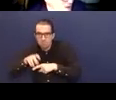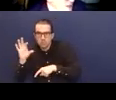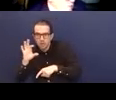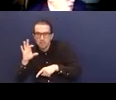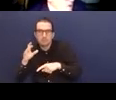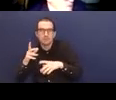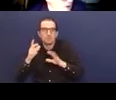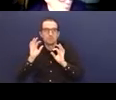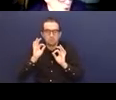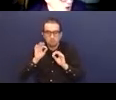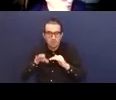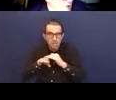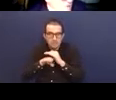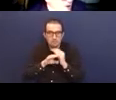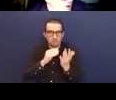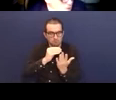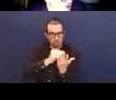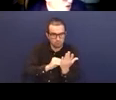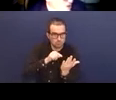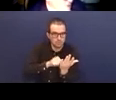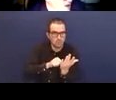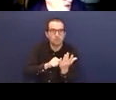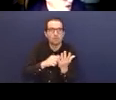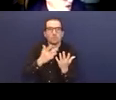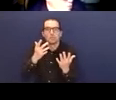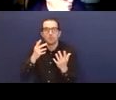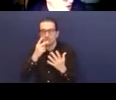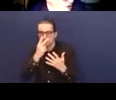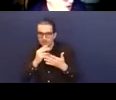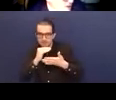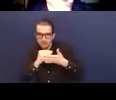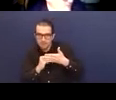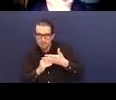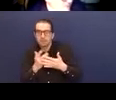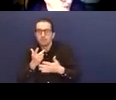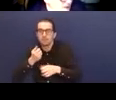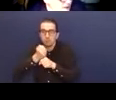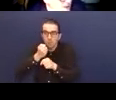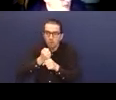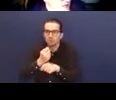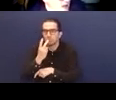only whether people are in work or not, but also what they're earning.